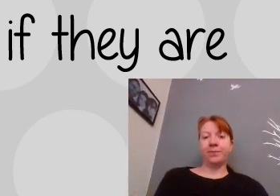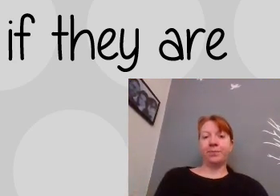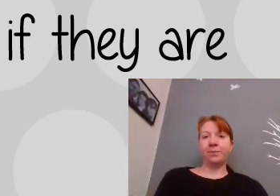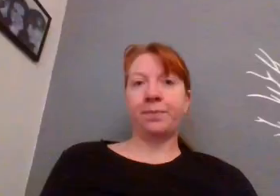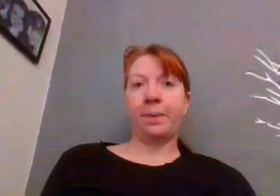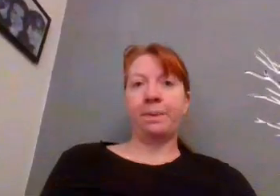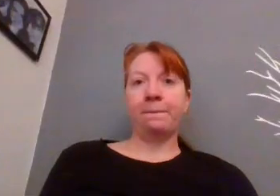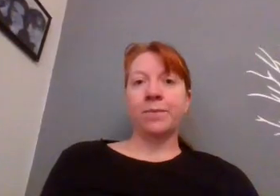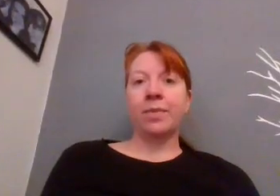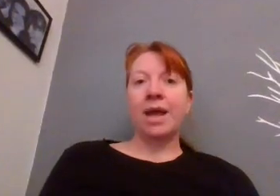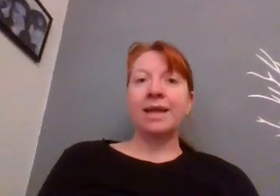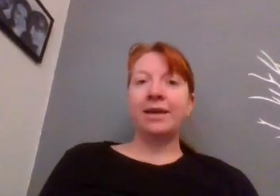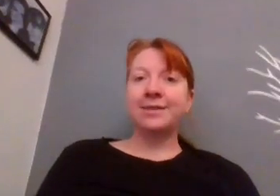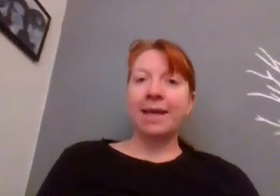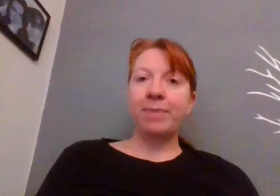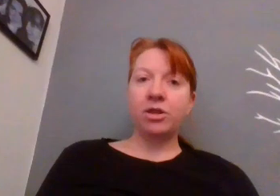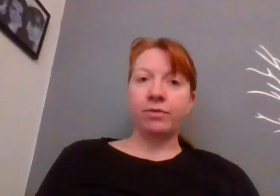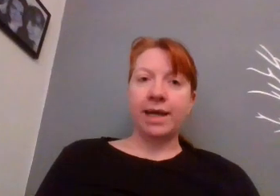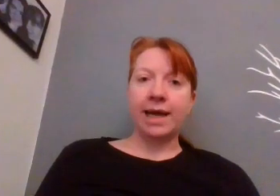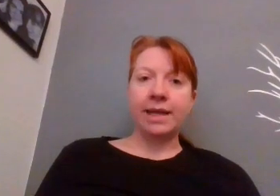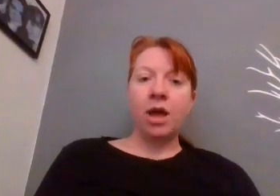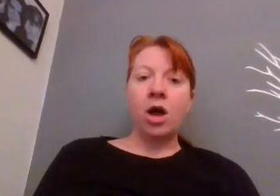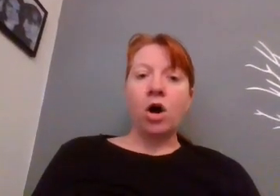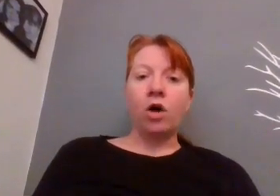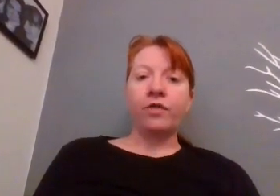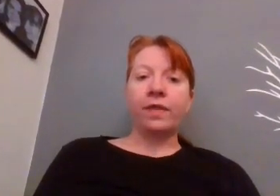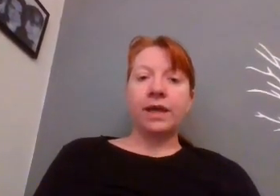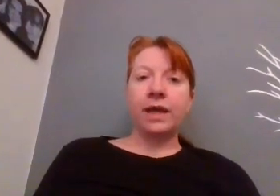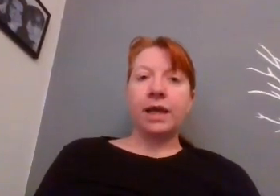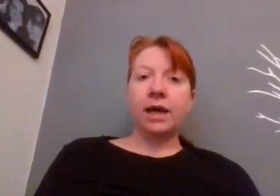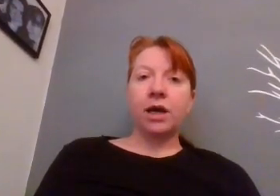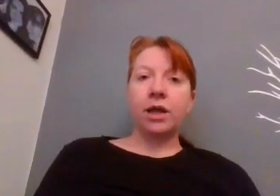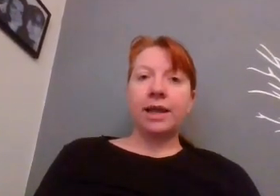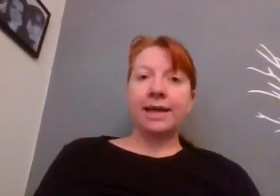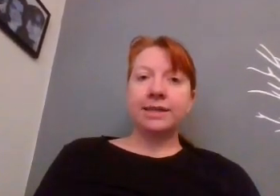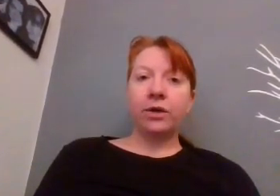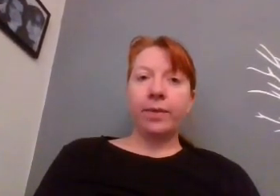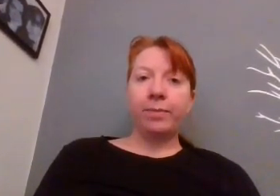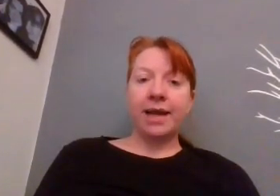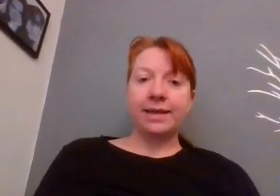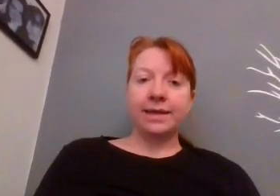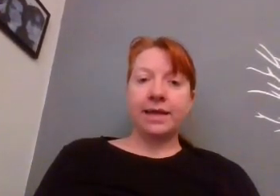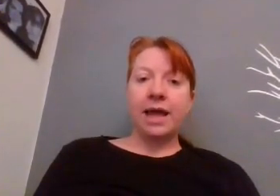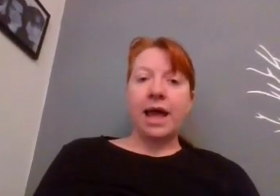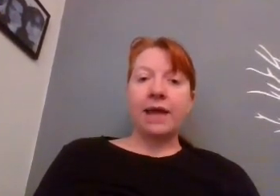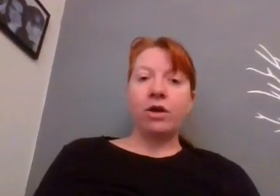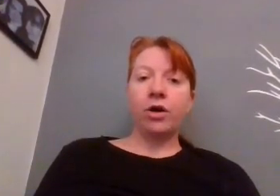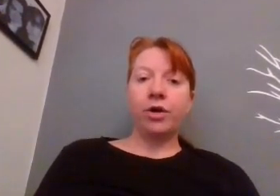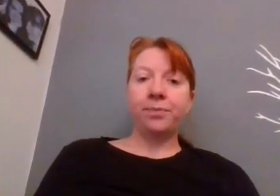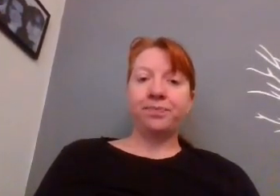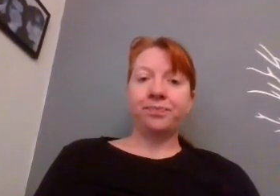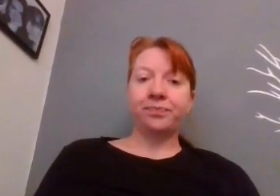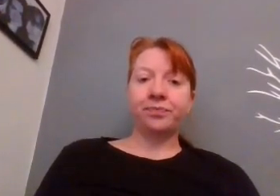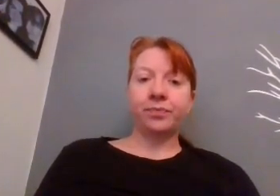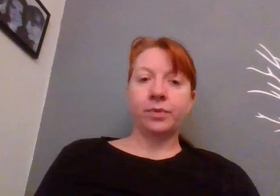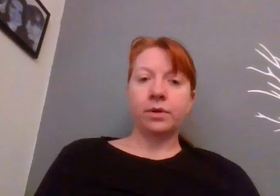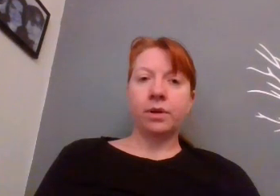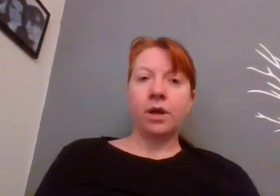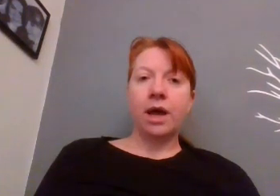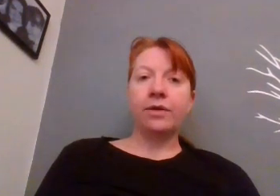gravity. And here is that picture again of the lady on the planet, and her